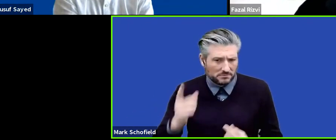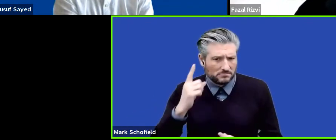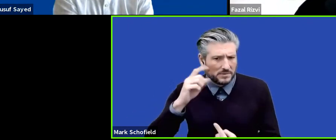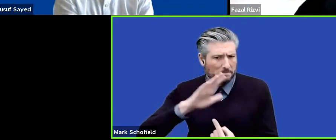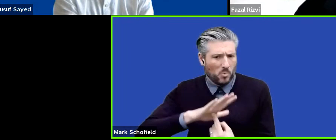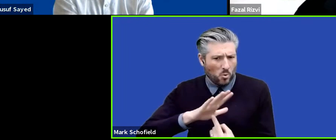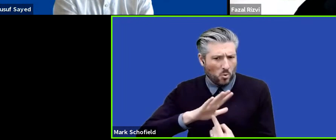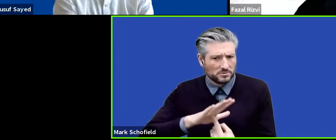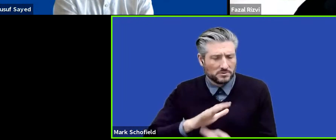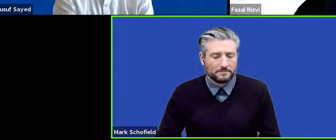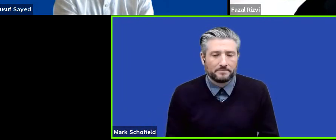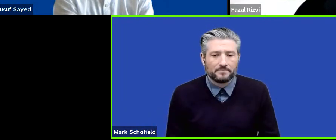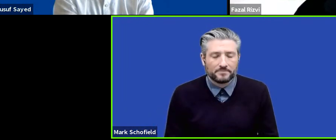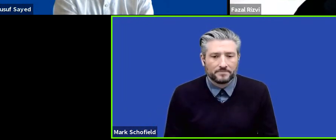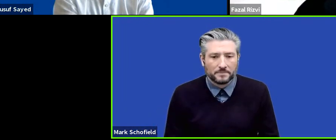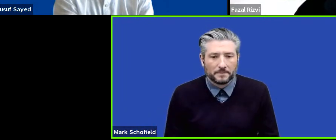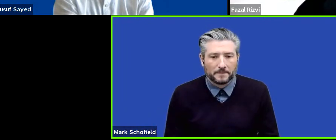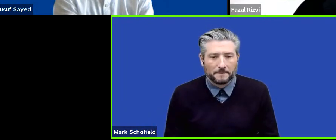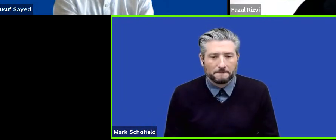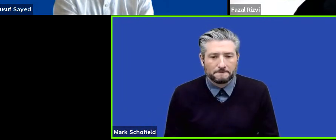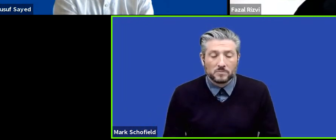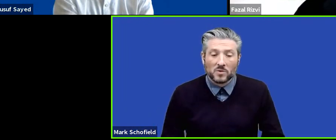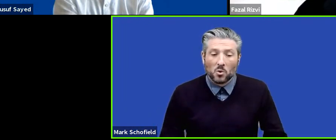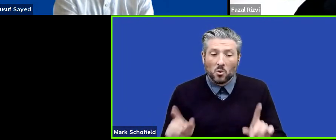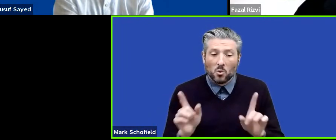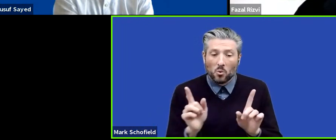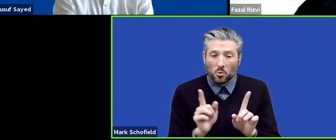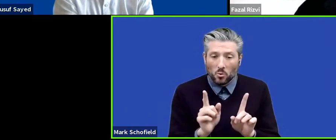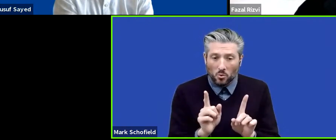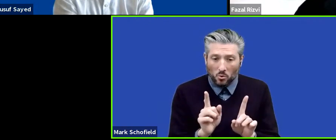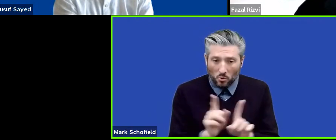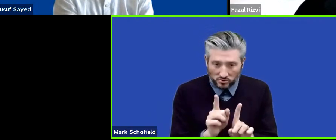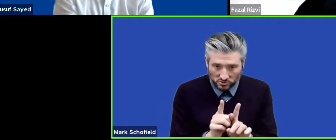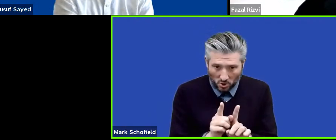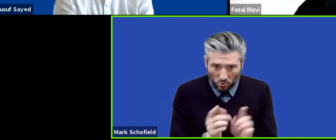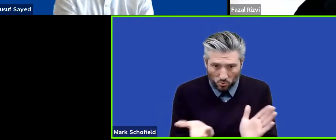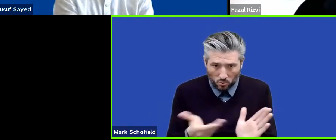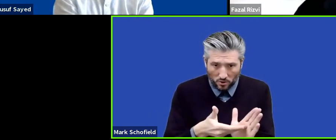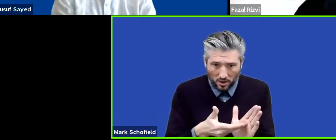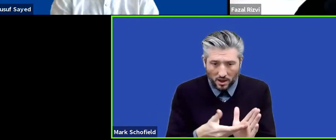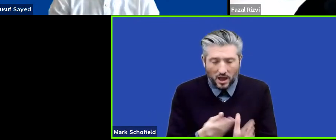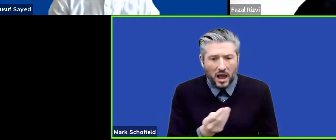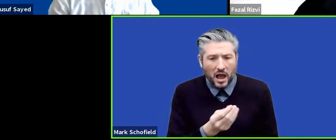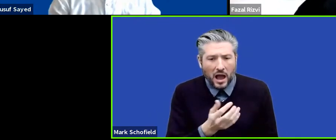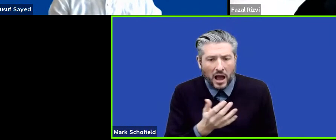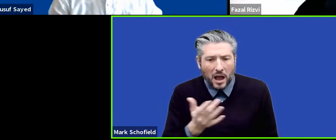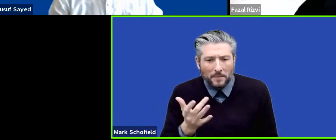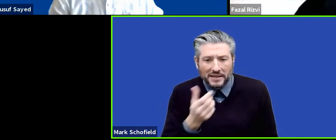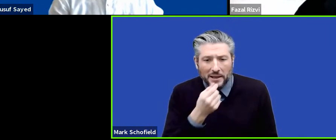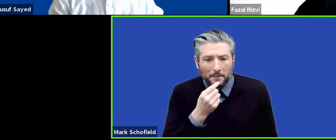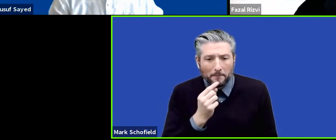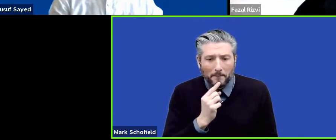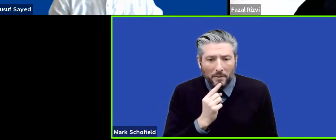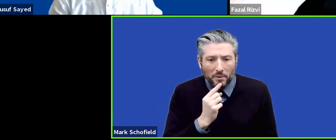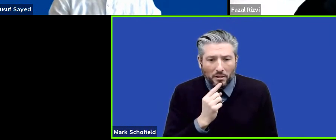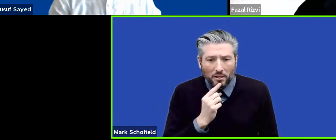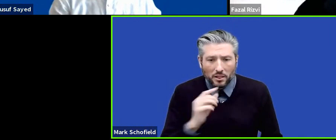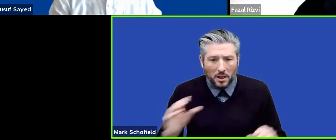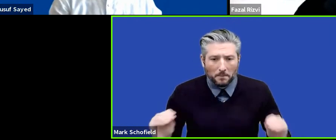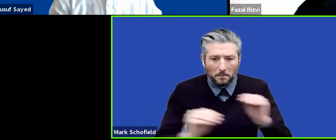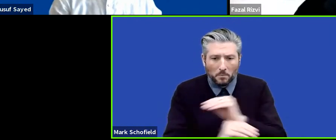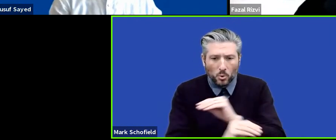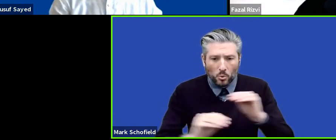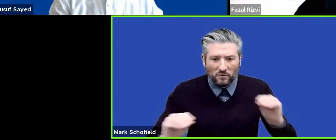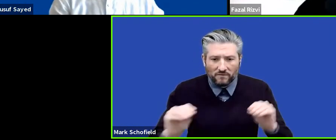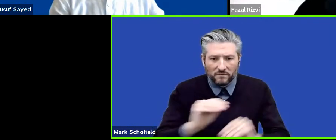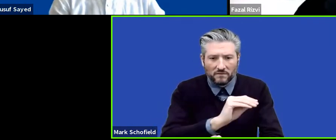course, the decline in the number of people who were now moving country to country,